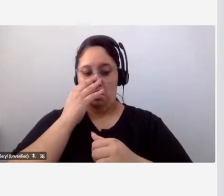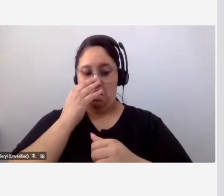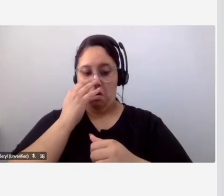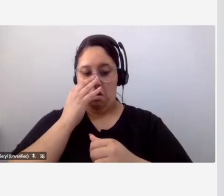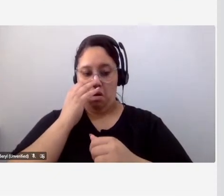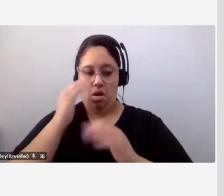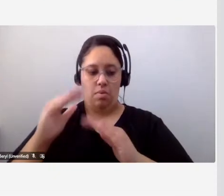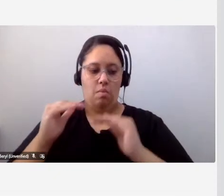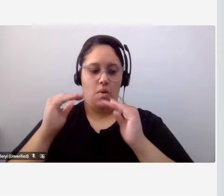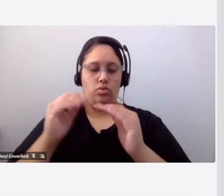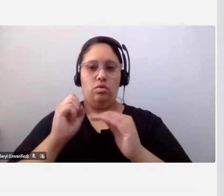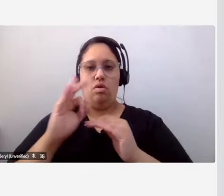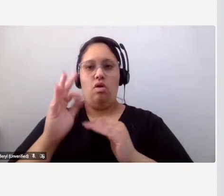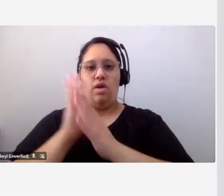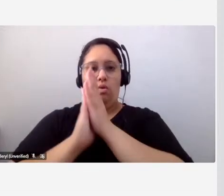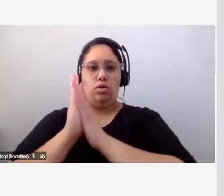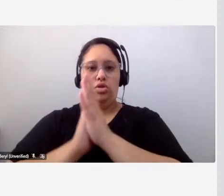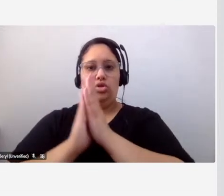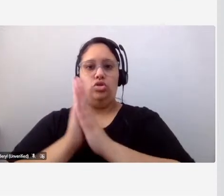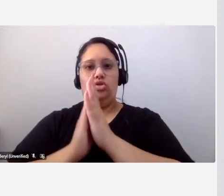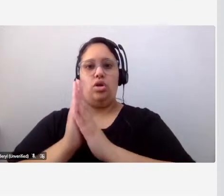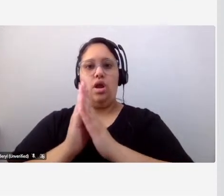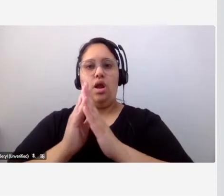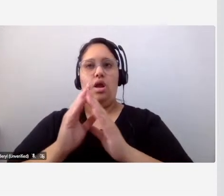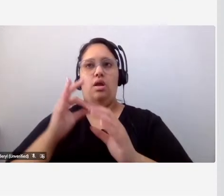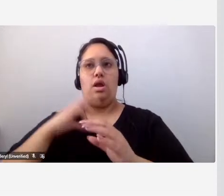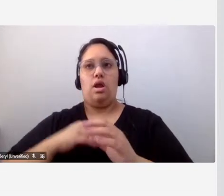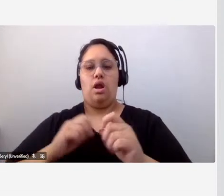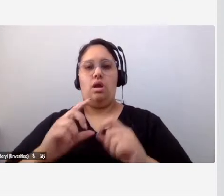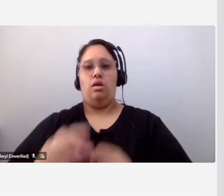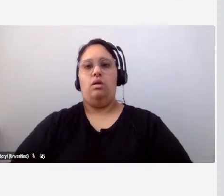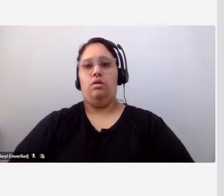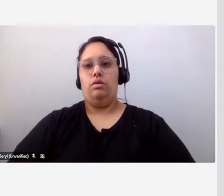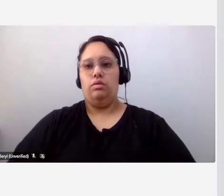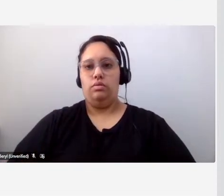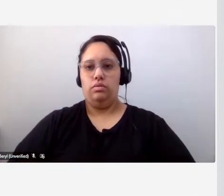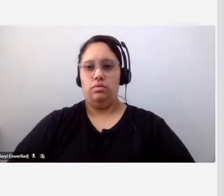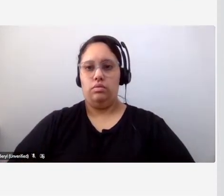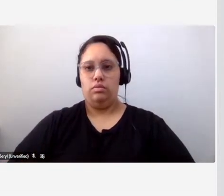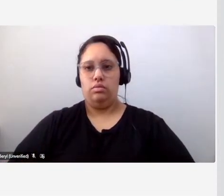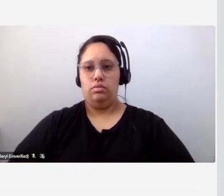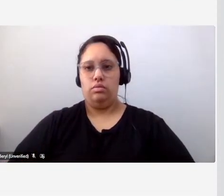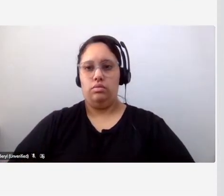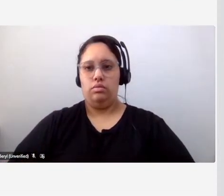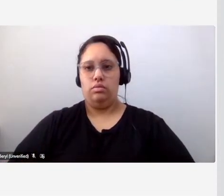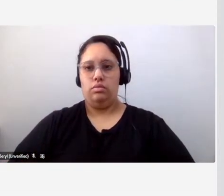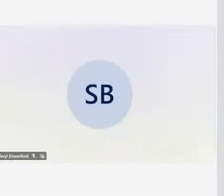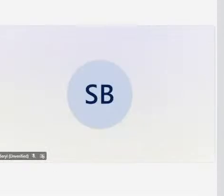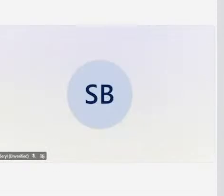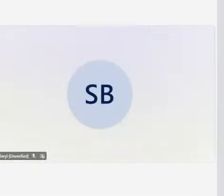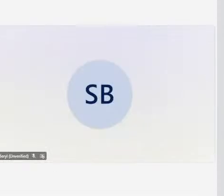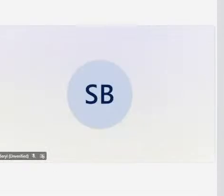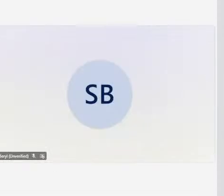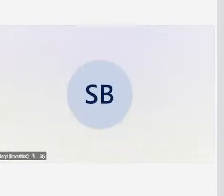promotion of heritage, and efficiency gains. And we have various interventions that try to